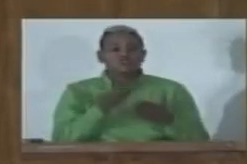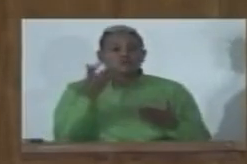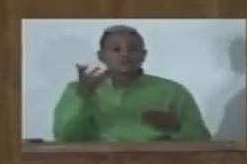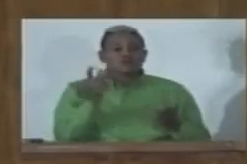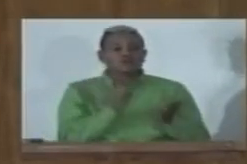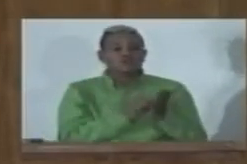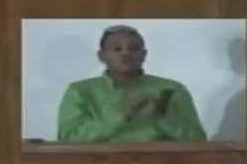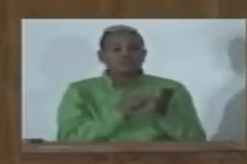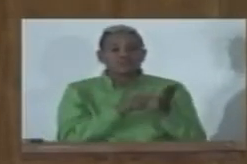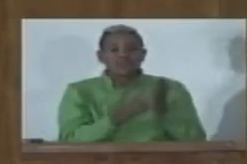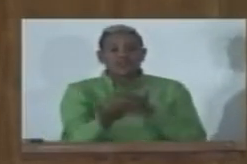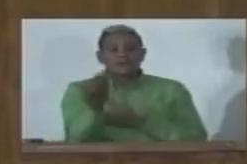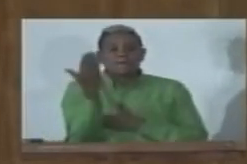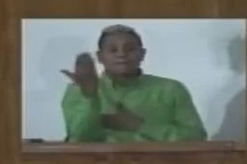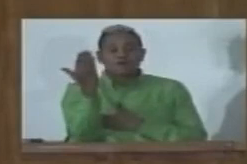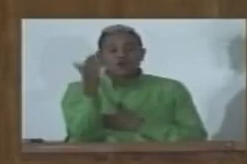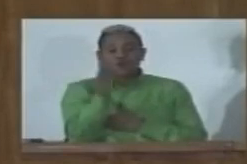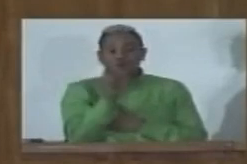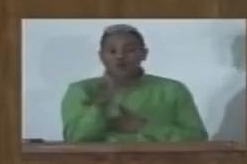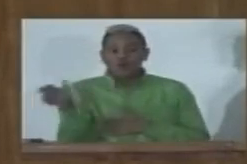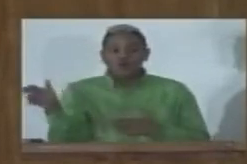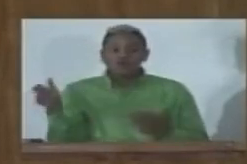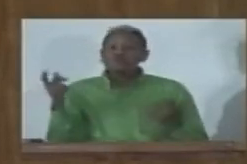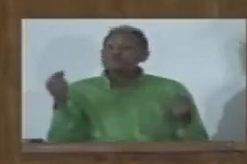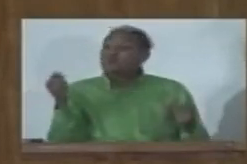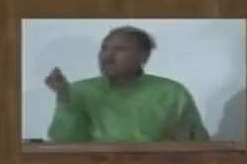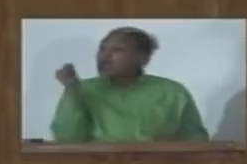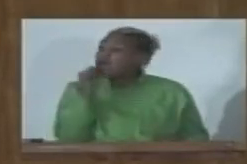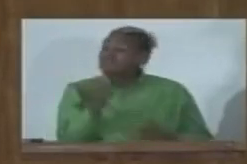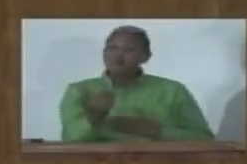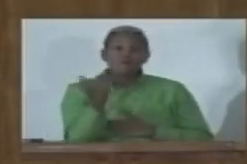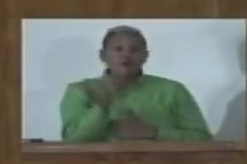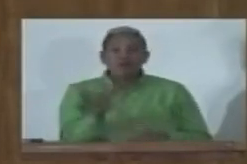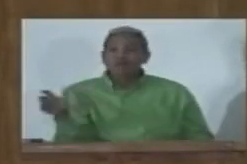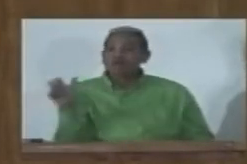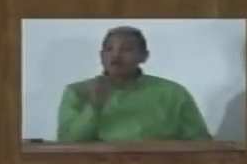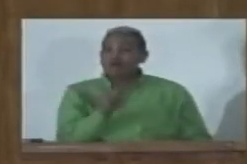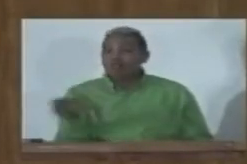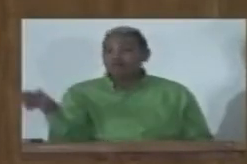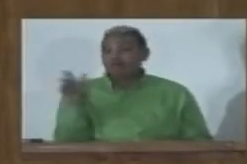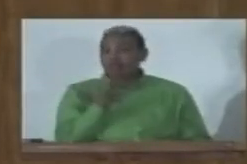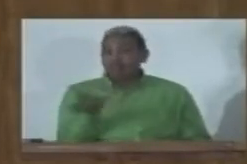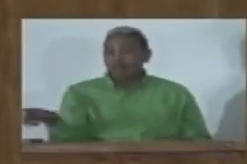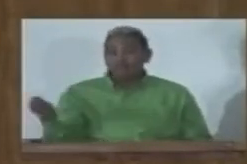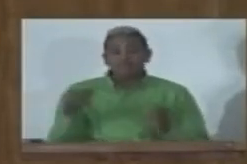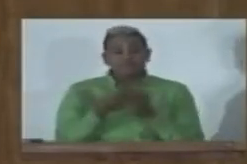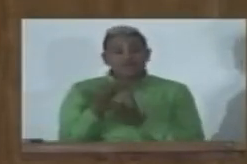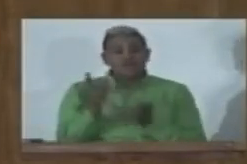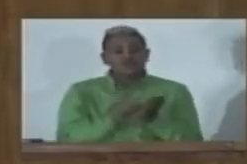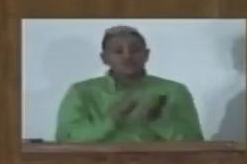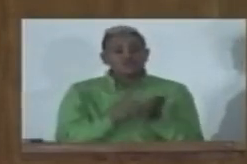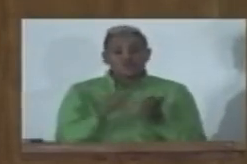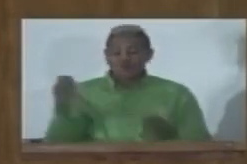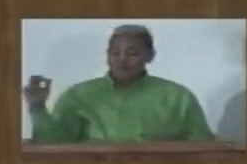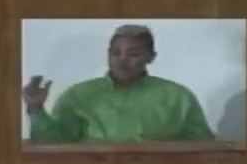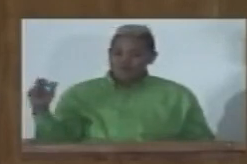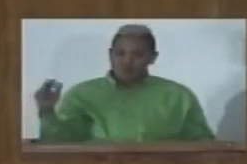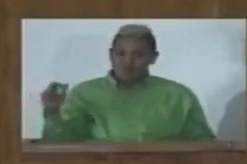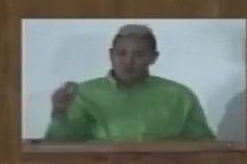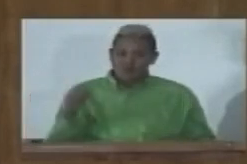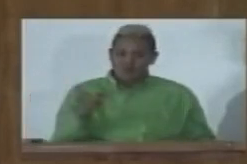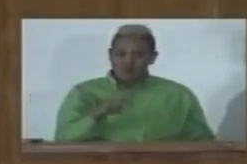newspaper that morning, as he has done many mornings over the years. Came back across the road, on